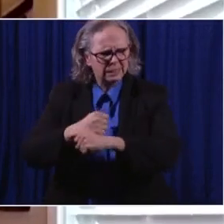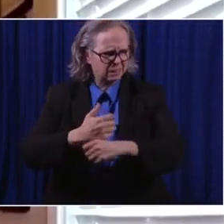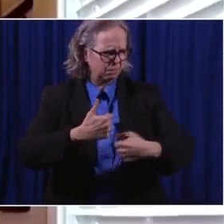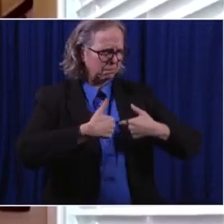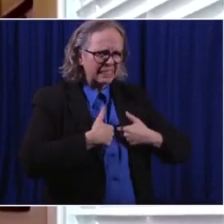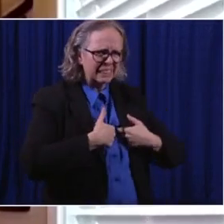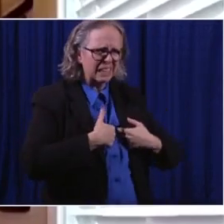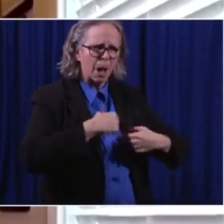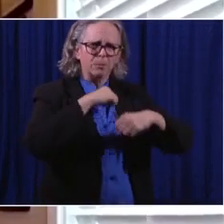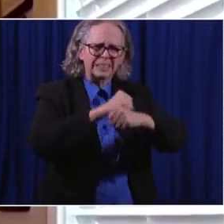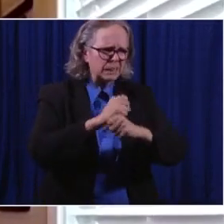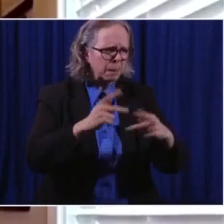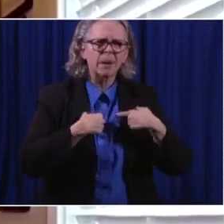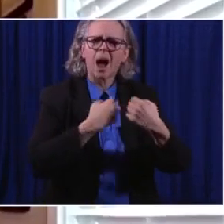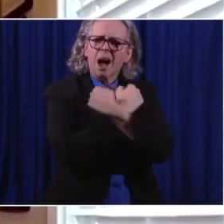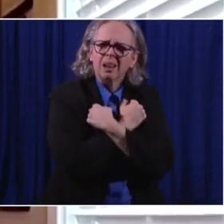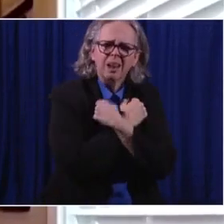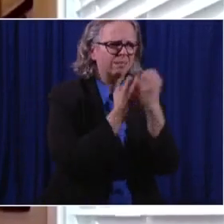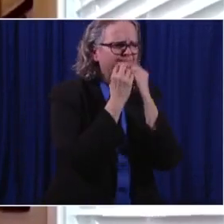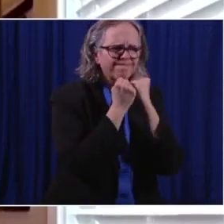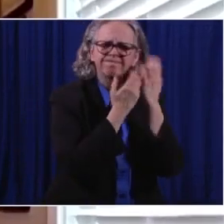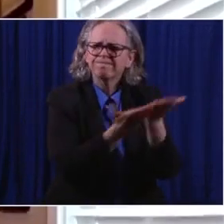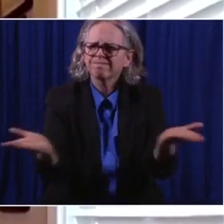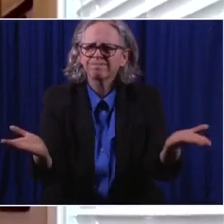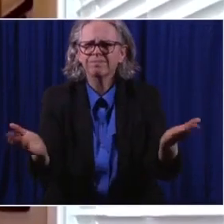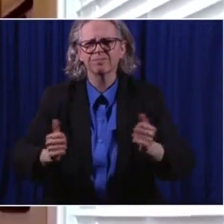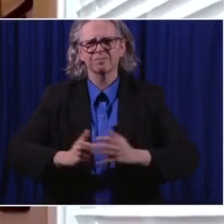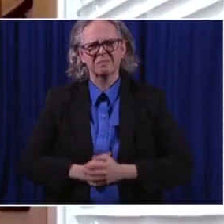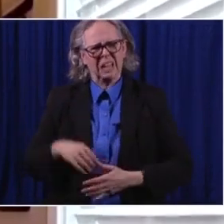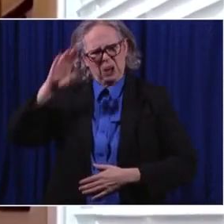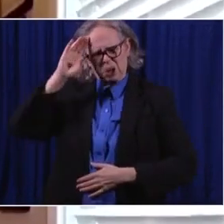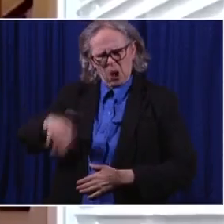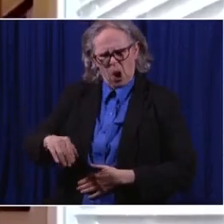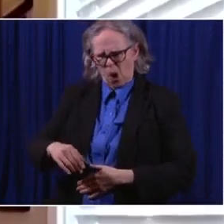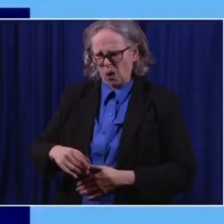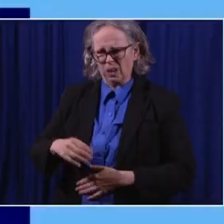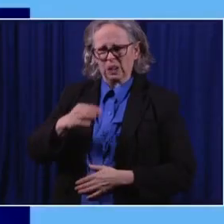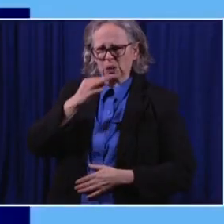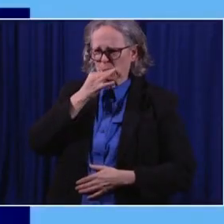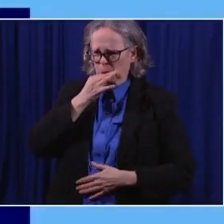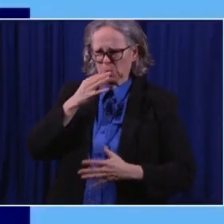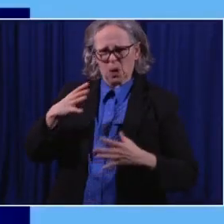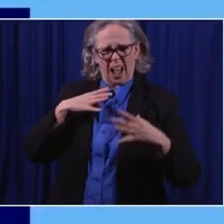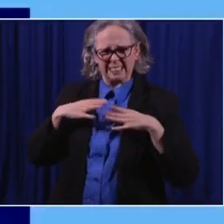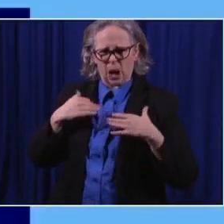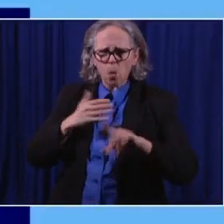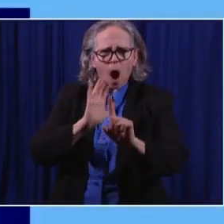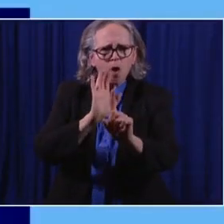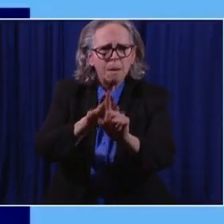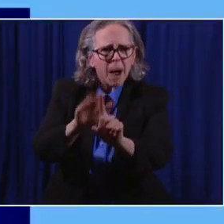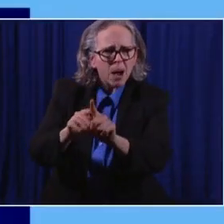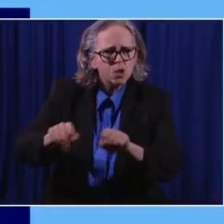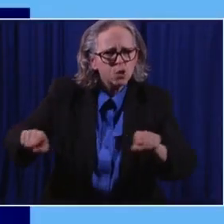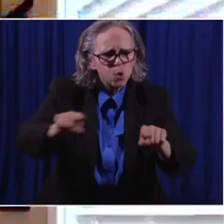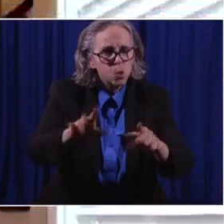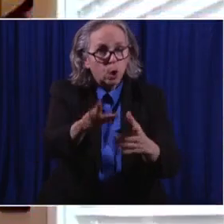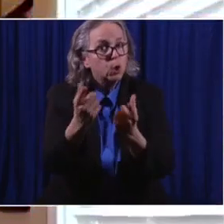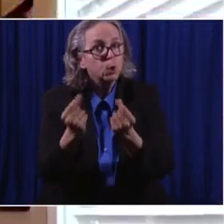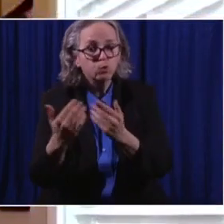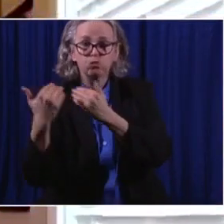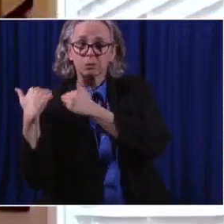special week, I want to remind everyone of the steps that we need to take. Yeah. First, we need to stay